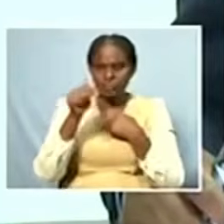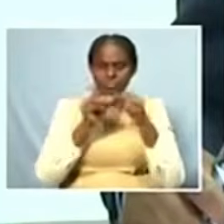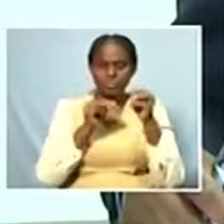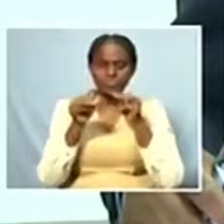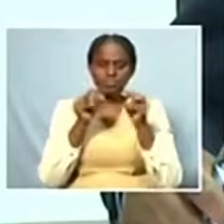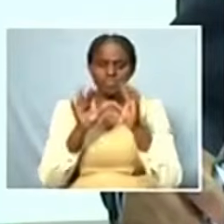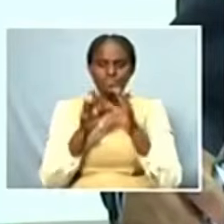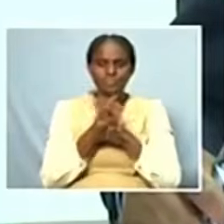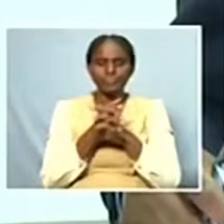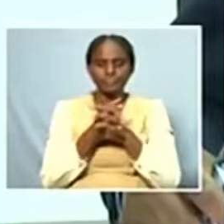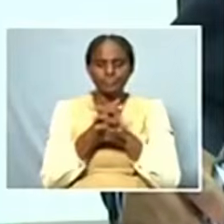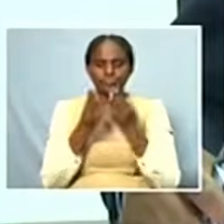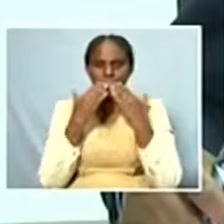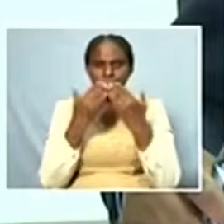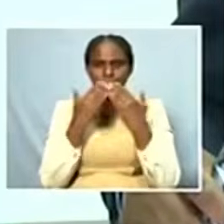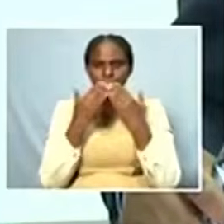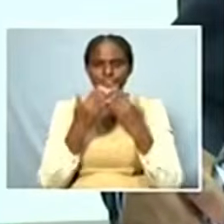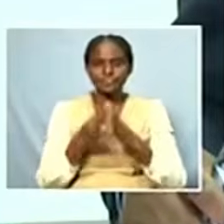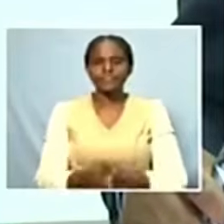managers. Thank you.